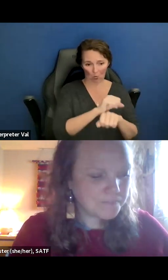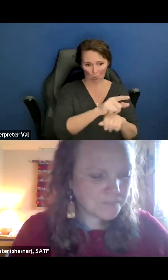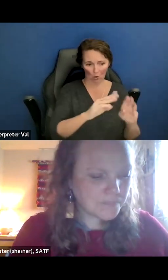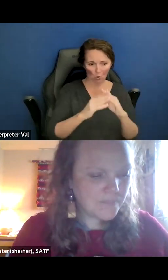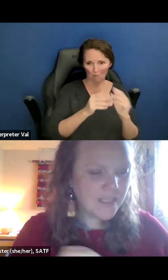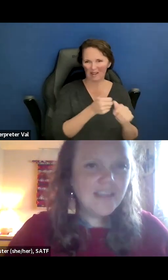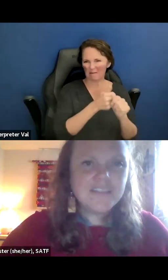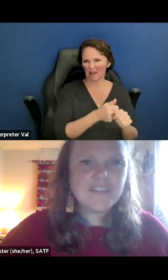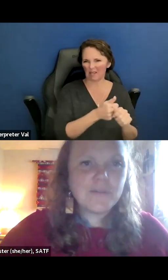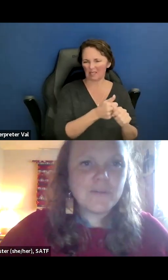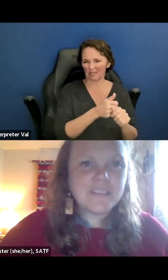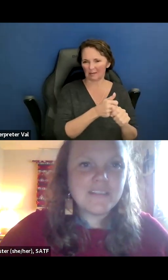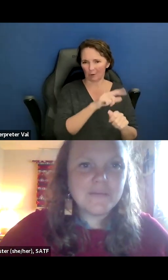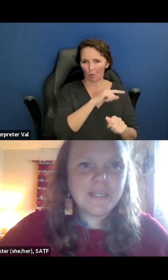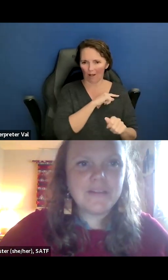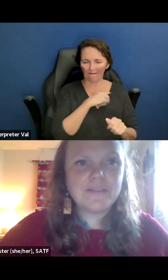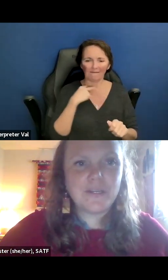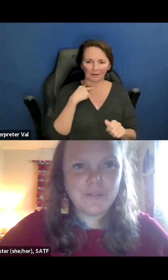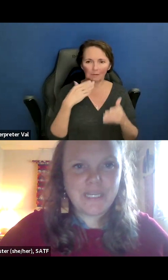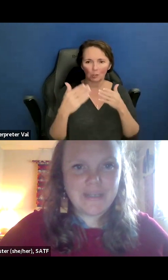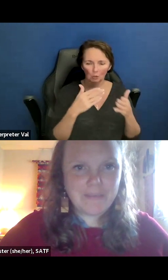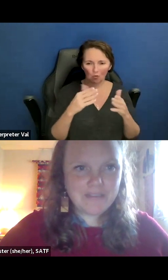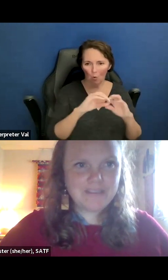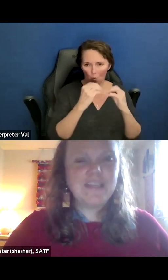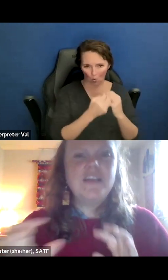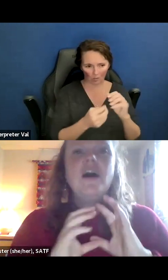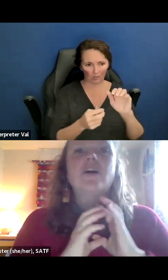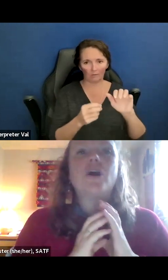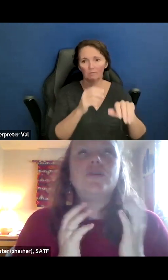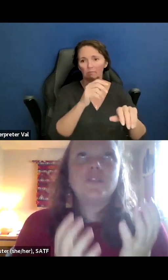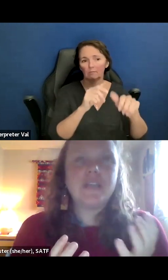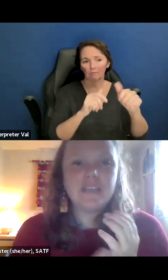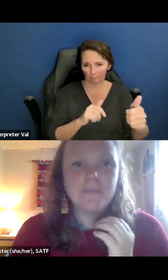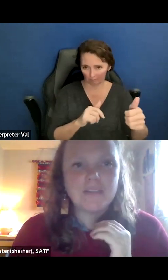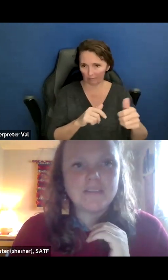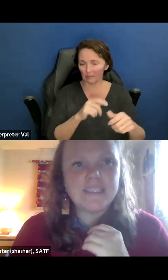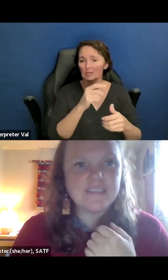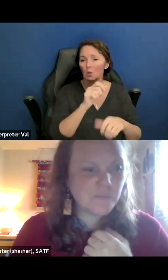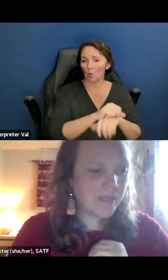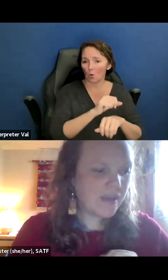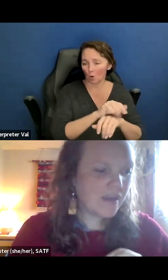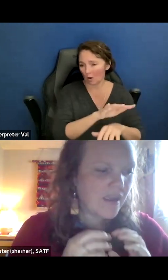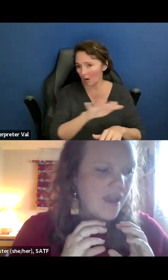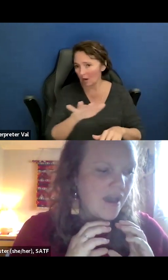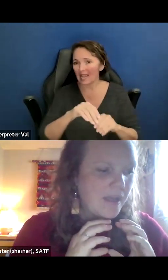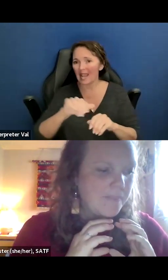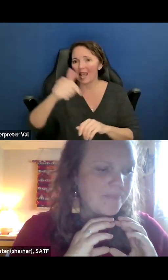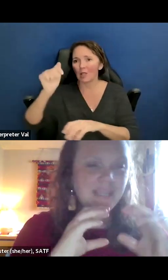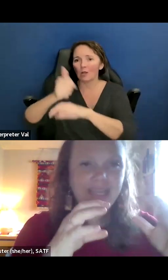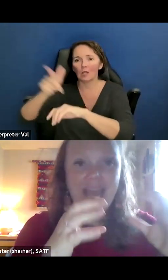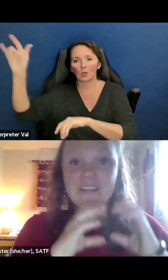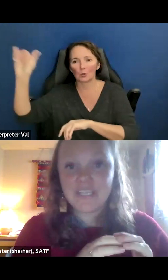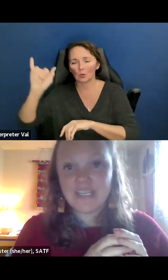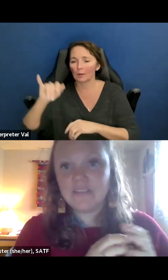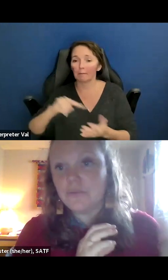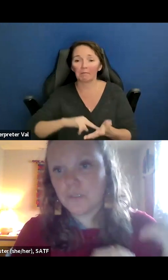meaningful. So let's start with those co-located models. A co-located model is where